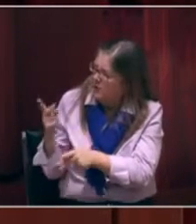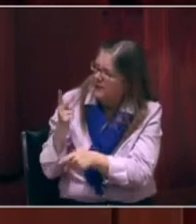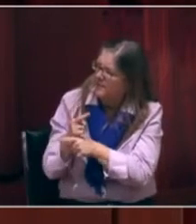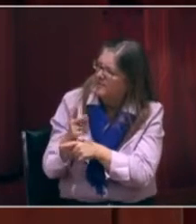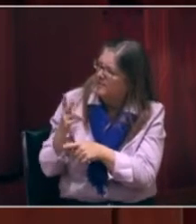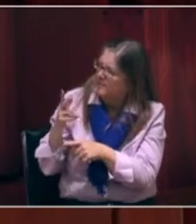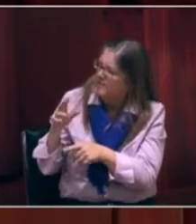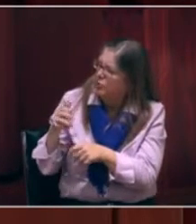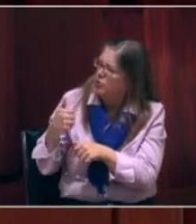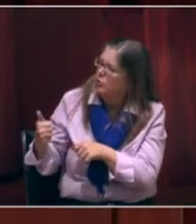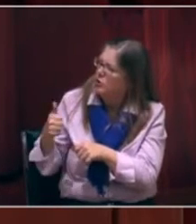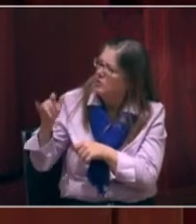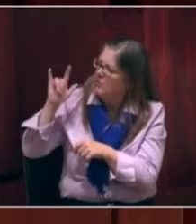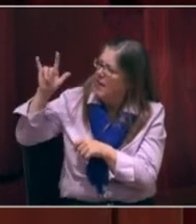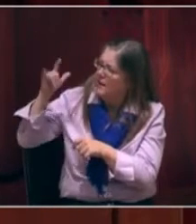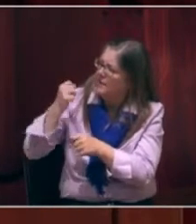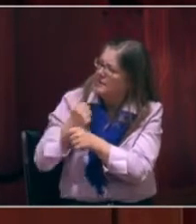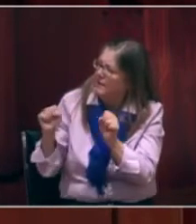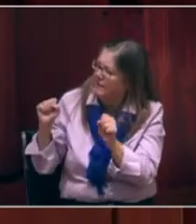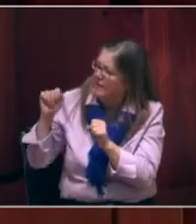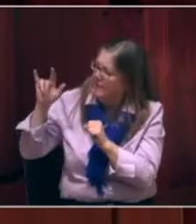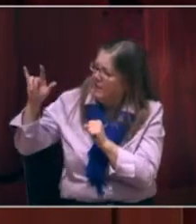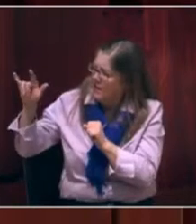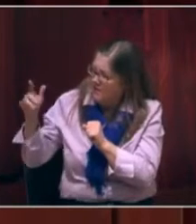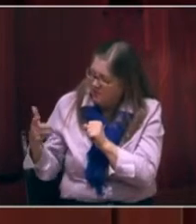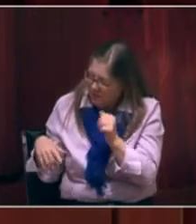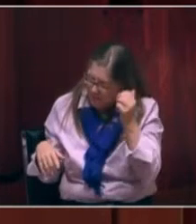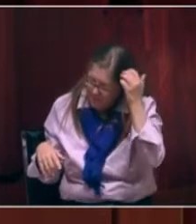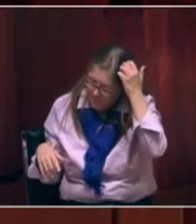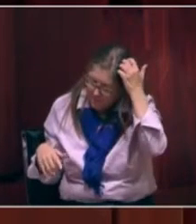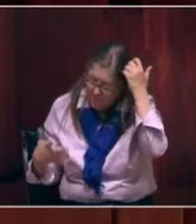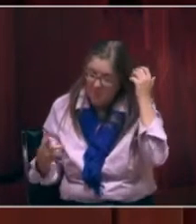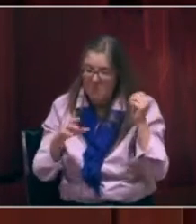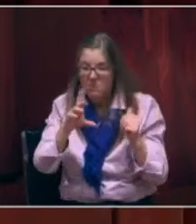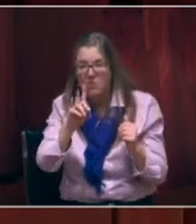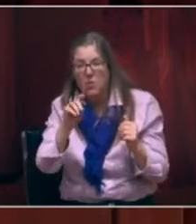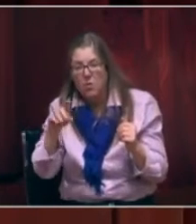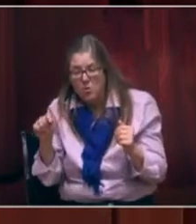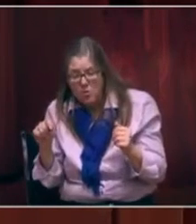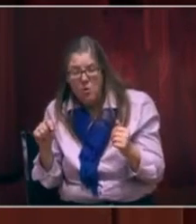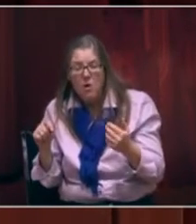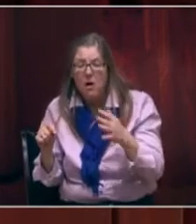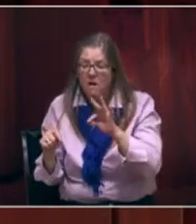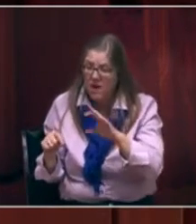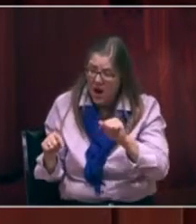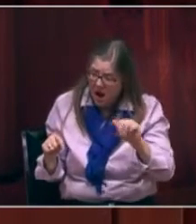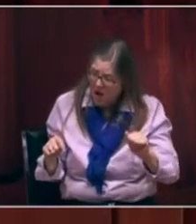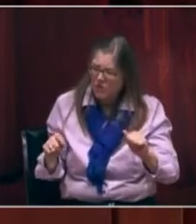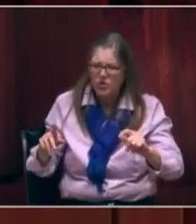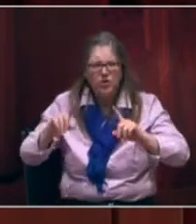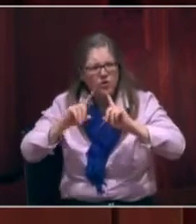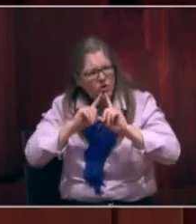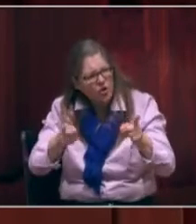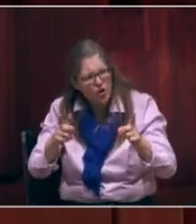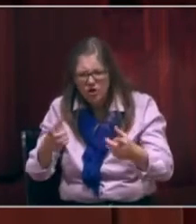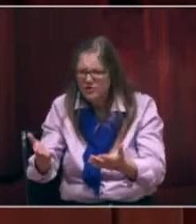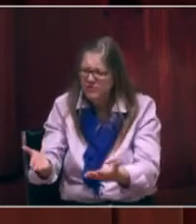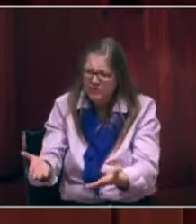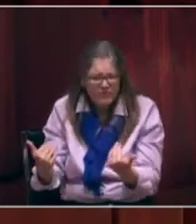you know, Americans safe in the air. And, of course, Transportation and the FAA would say, yeah, that's awesome, please send it to us.